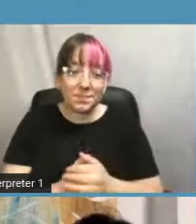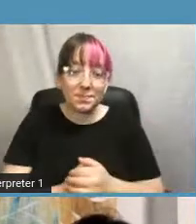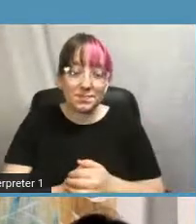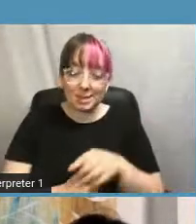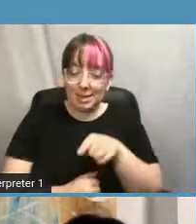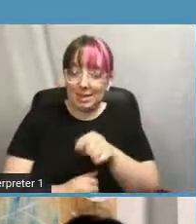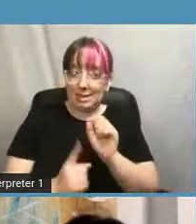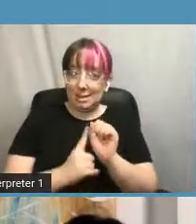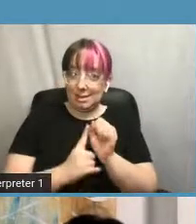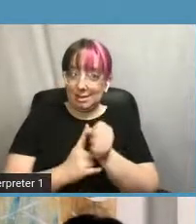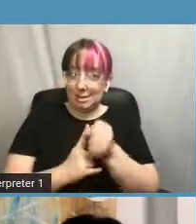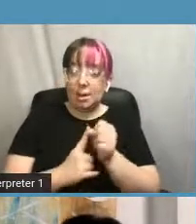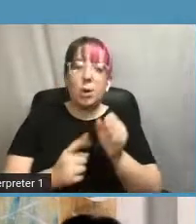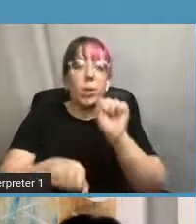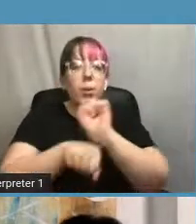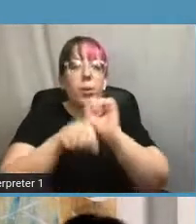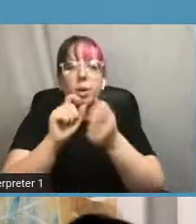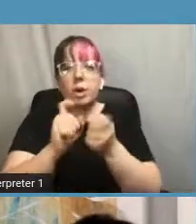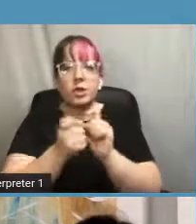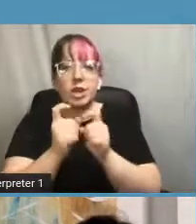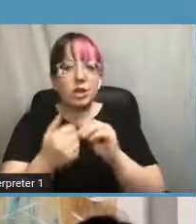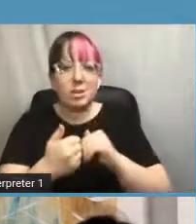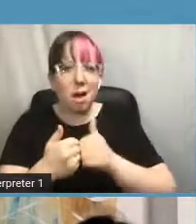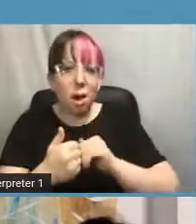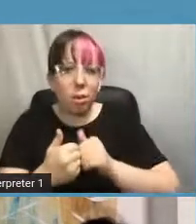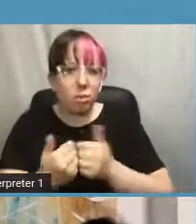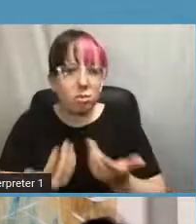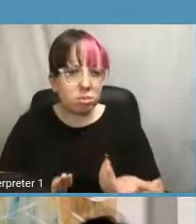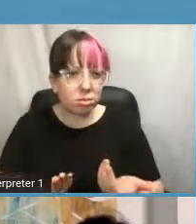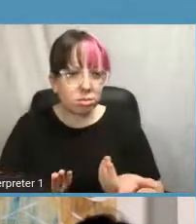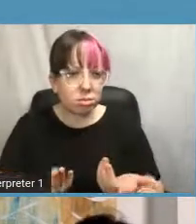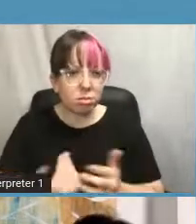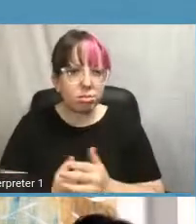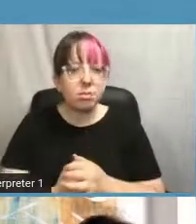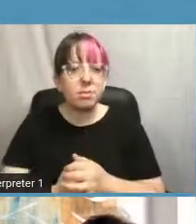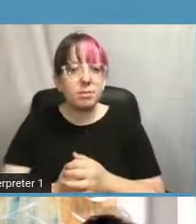how the work changes, how its